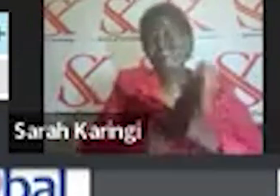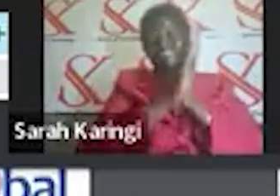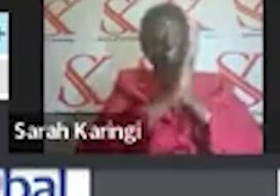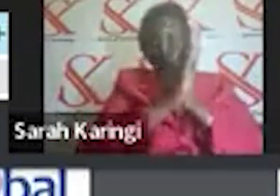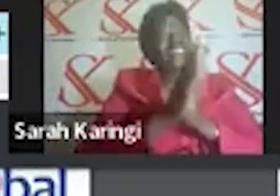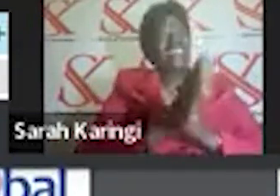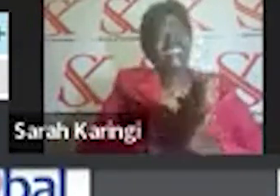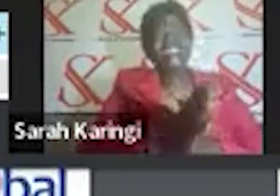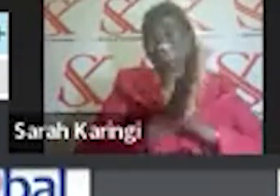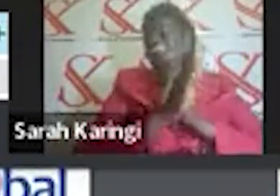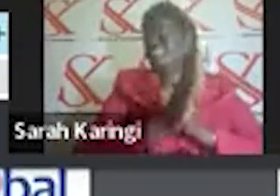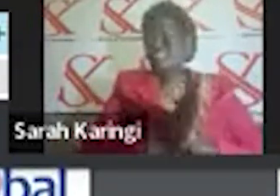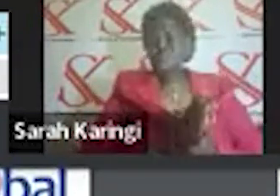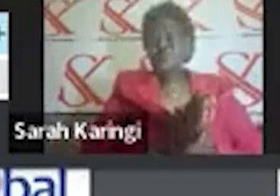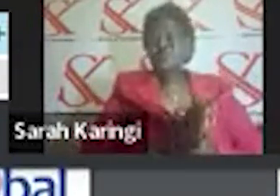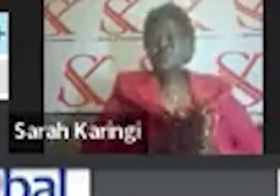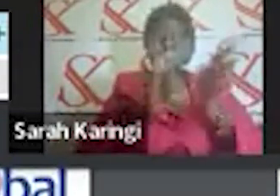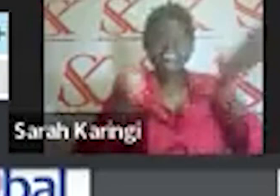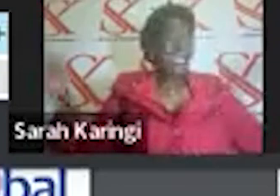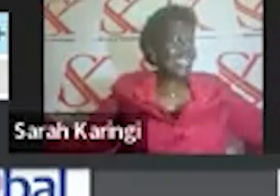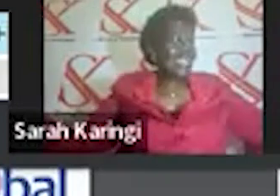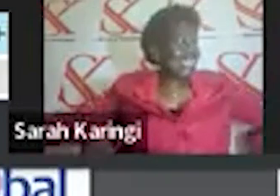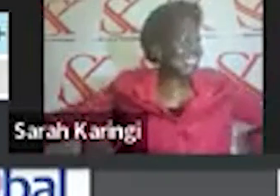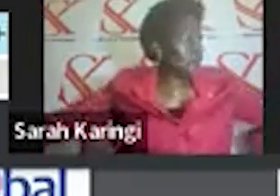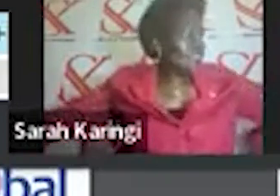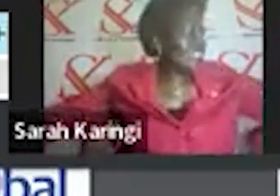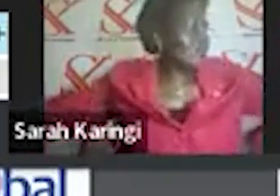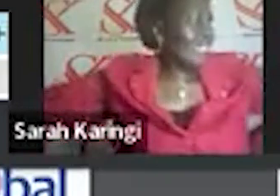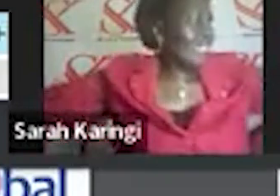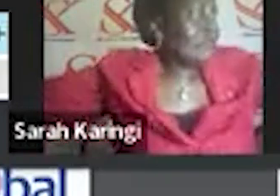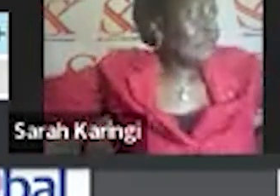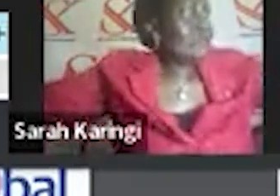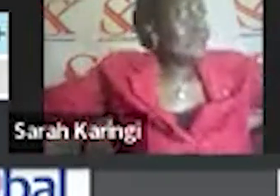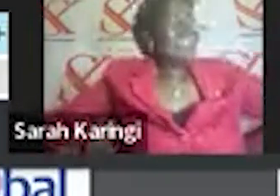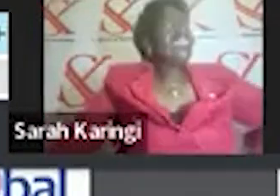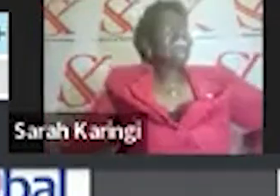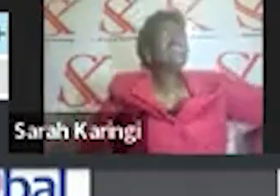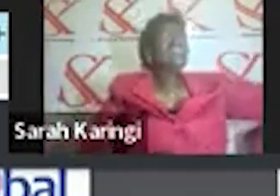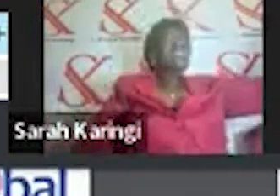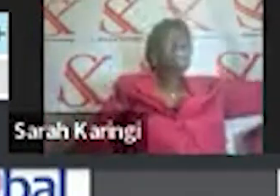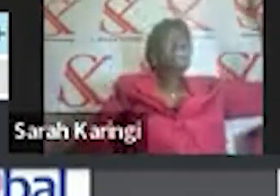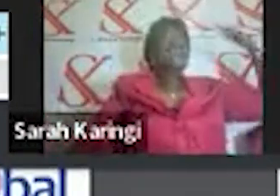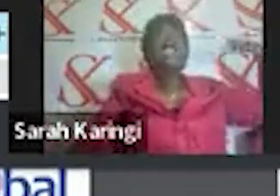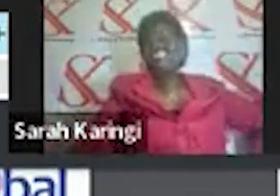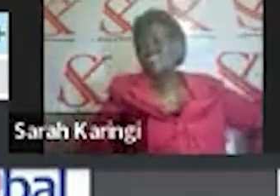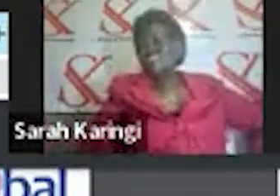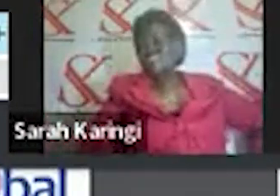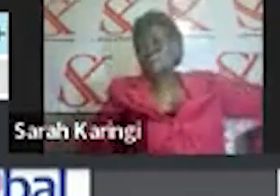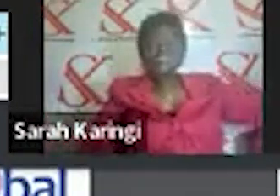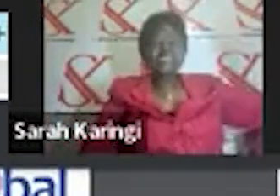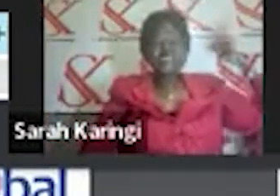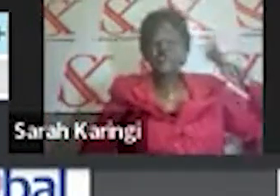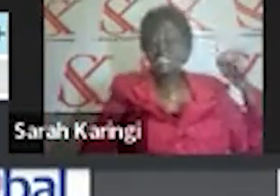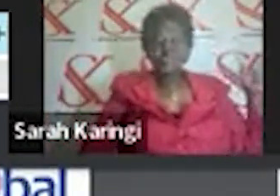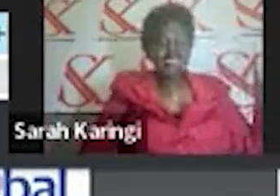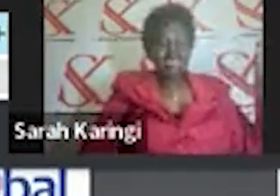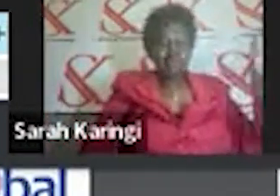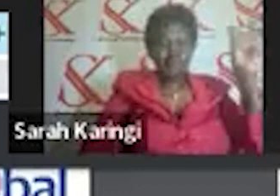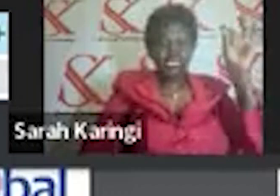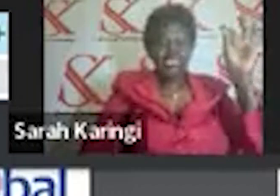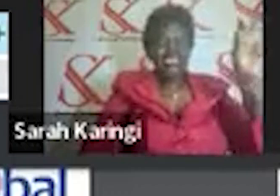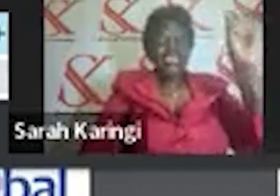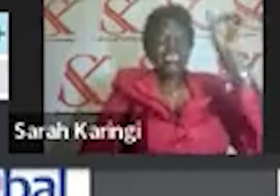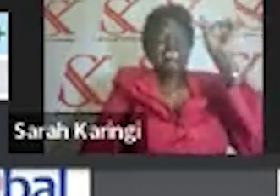me and they know that I have been their leader. They can agree with me because I like us working together. And I don't, it's not titles. For me, titles are